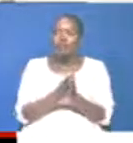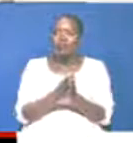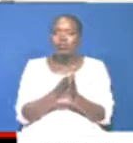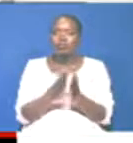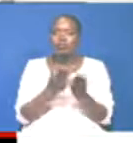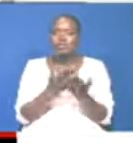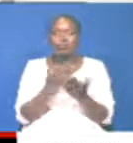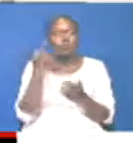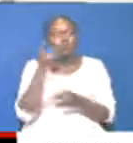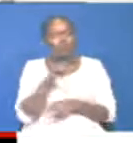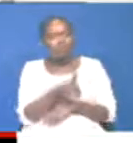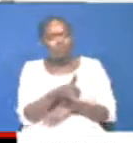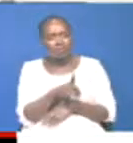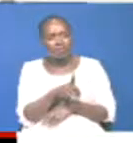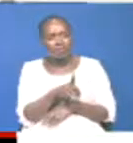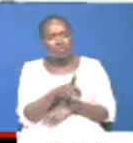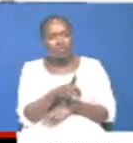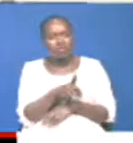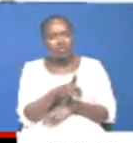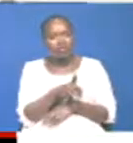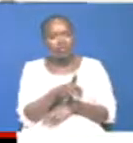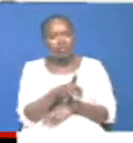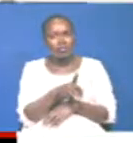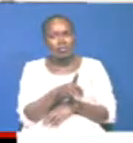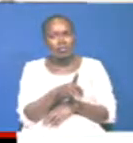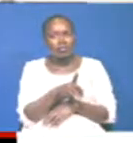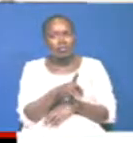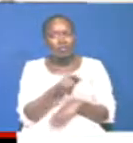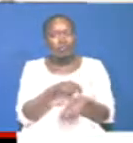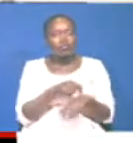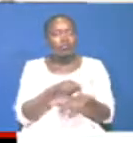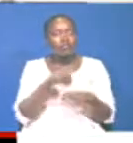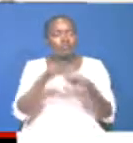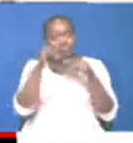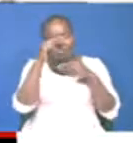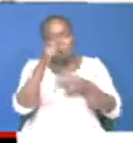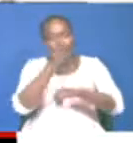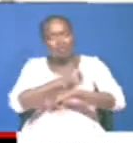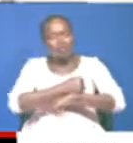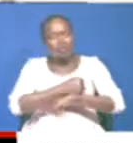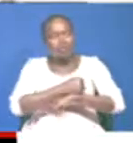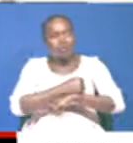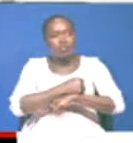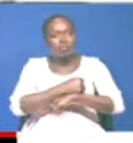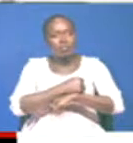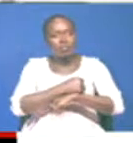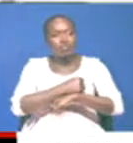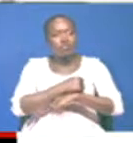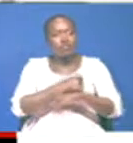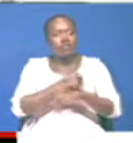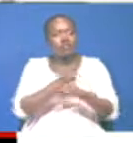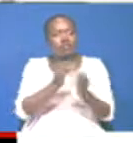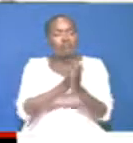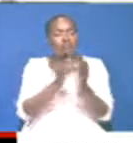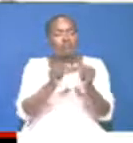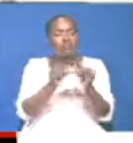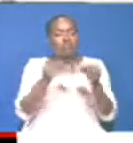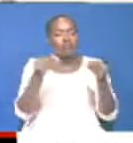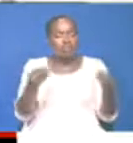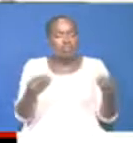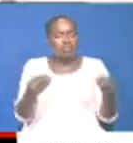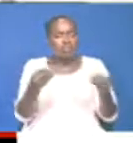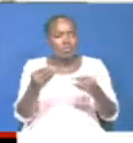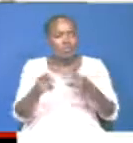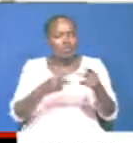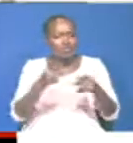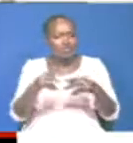for you is, that when you were in high school, you set up a magazine. And what was the process of